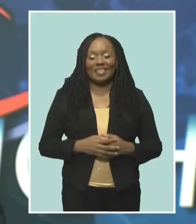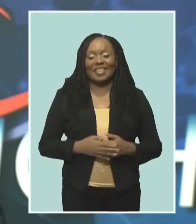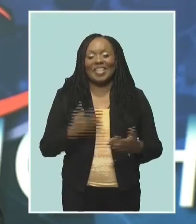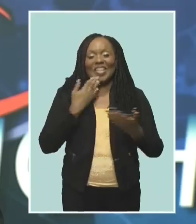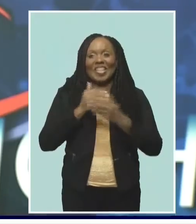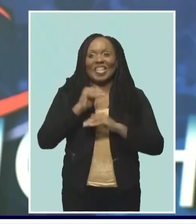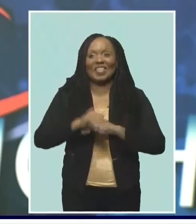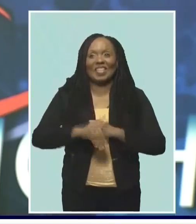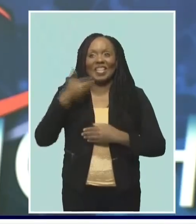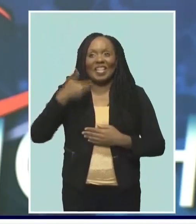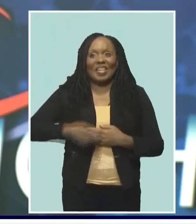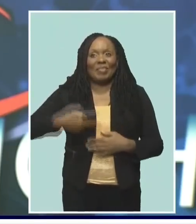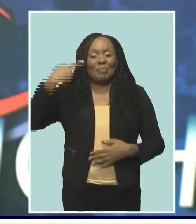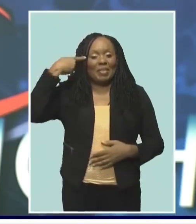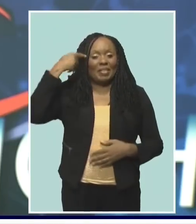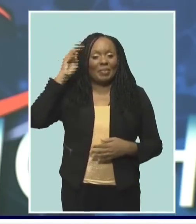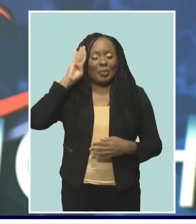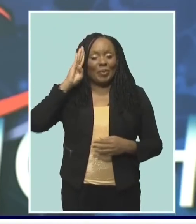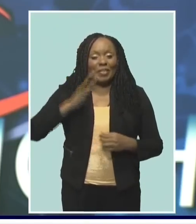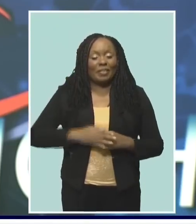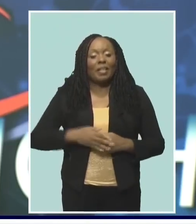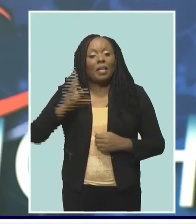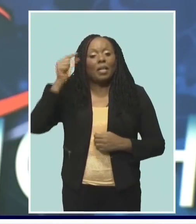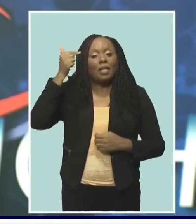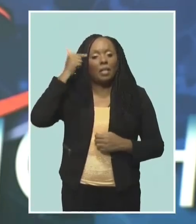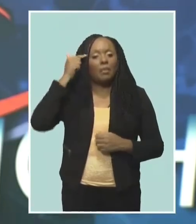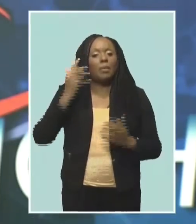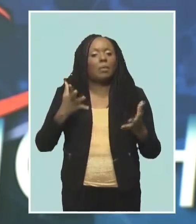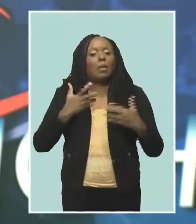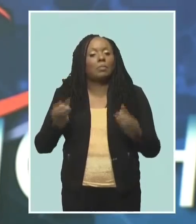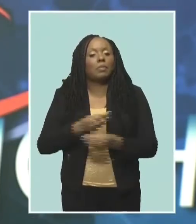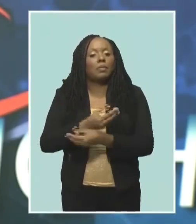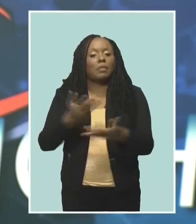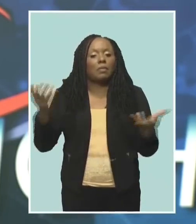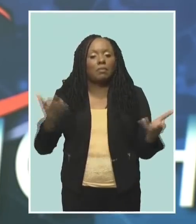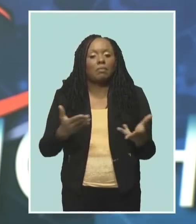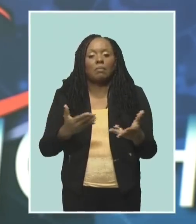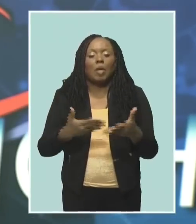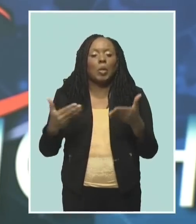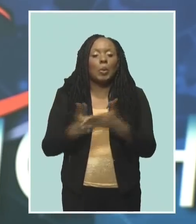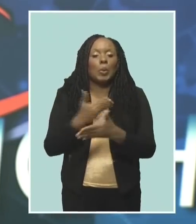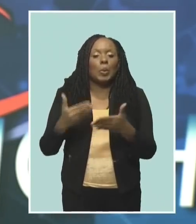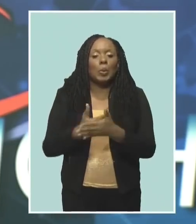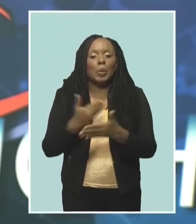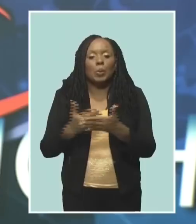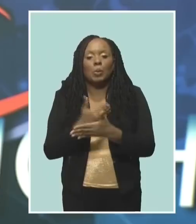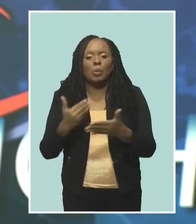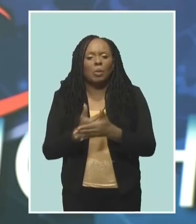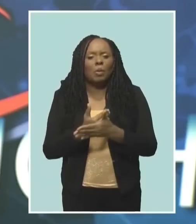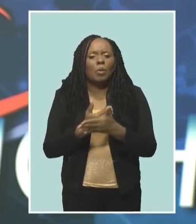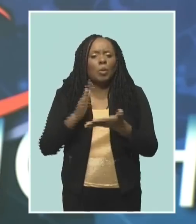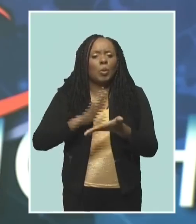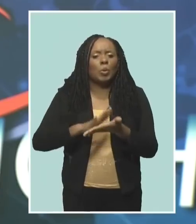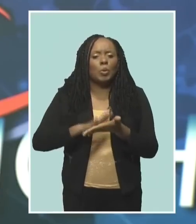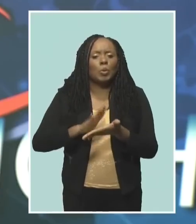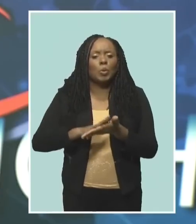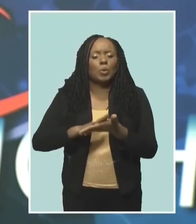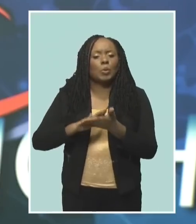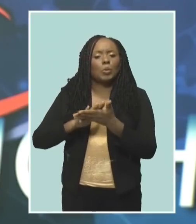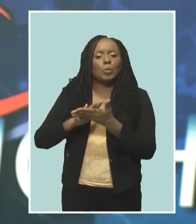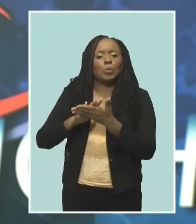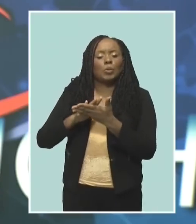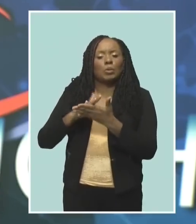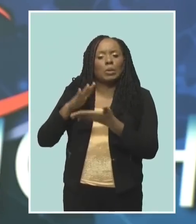Good evening, I'm Pearson Bowen. Government is committed to providing modern, fit-for-purpose school plans for the nation's children.